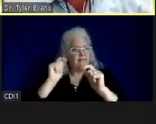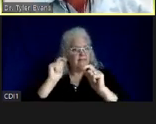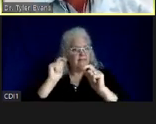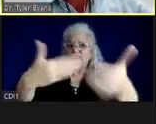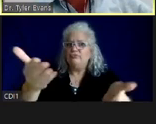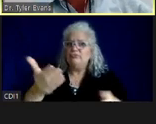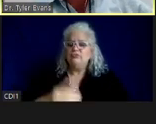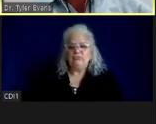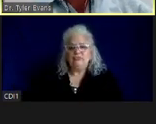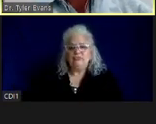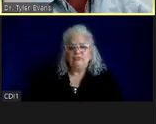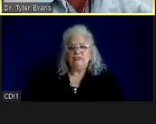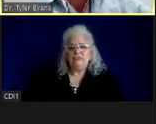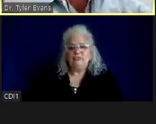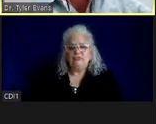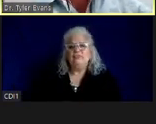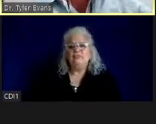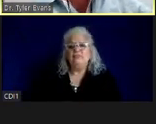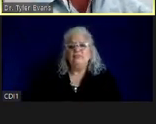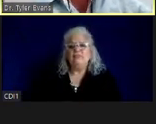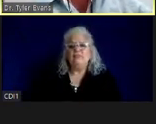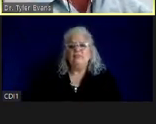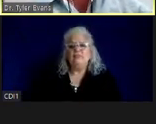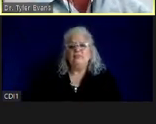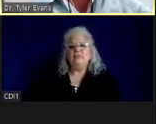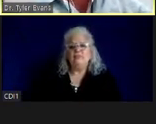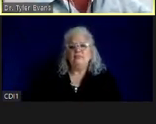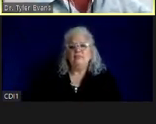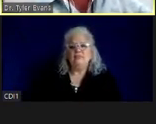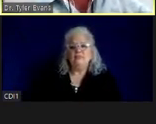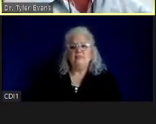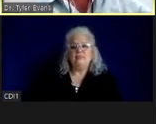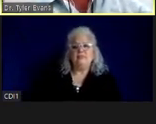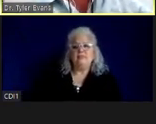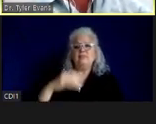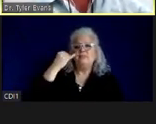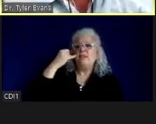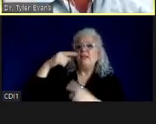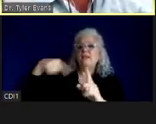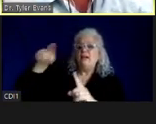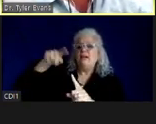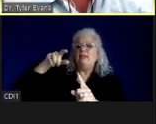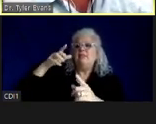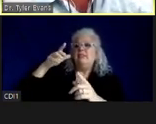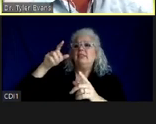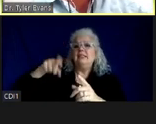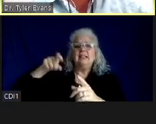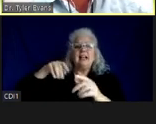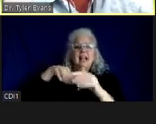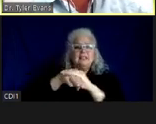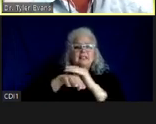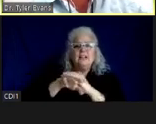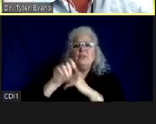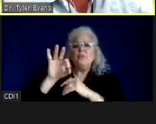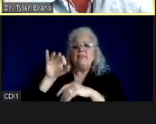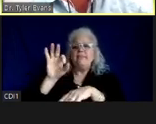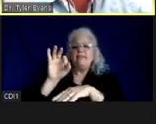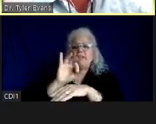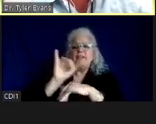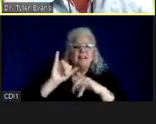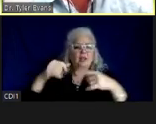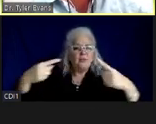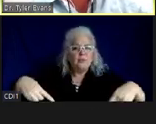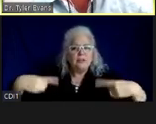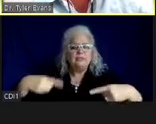folks with access and functional needs, we've really spent a lot of time trying to think about how we can make the experience as